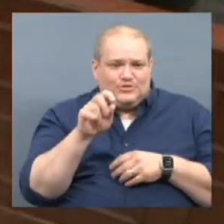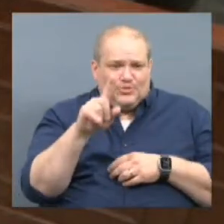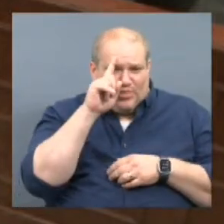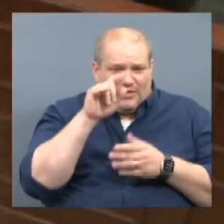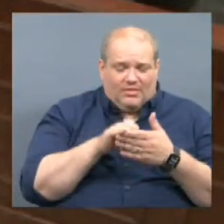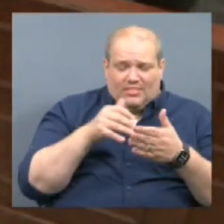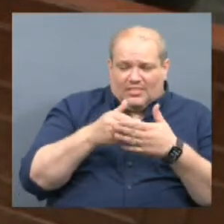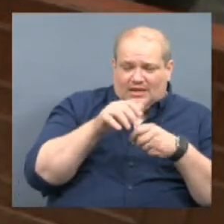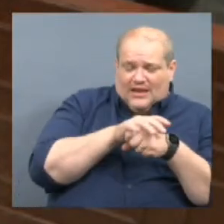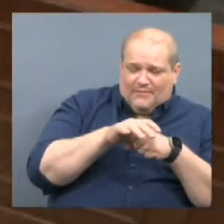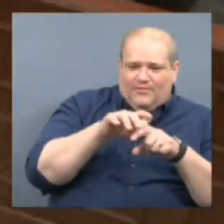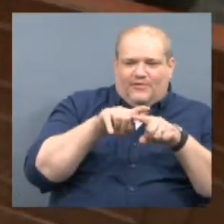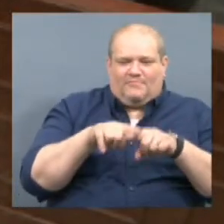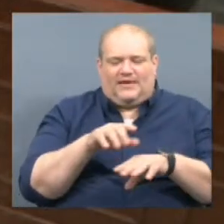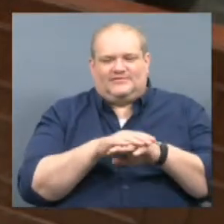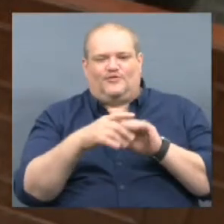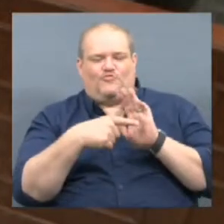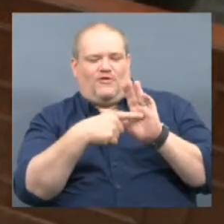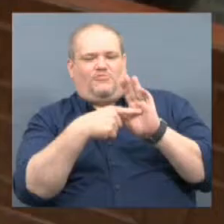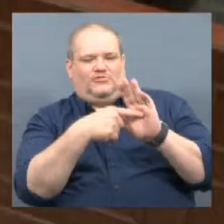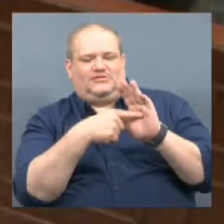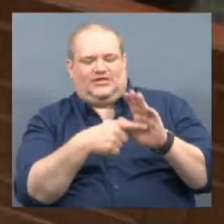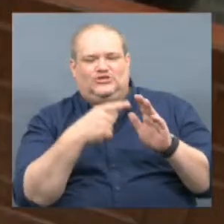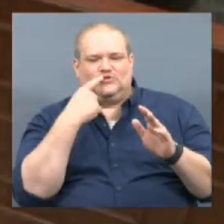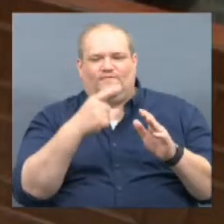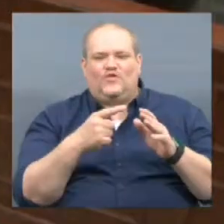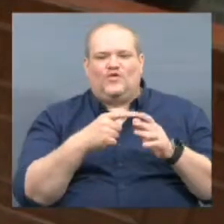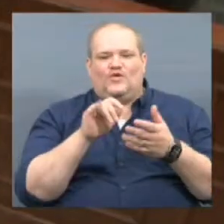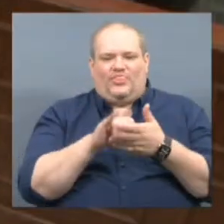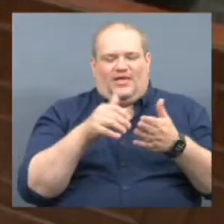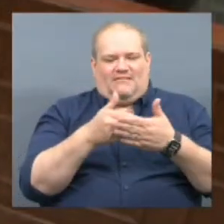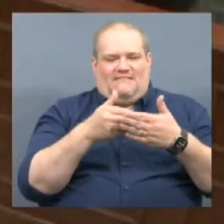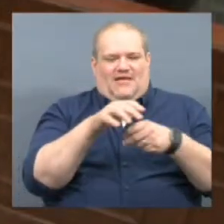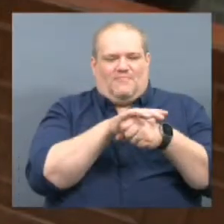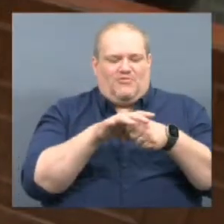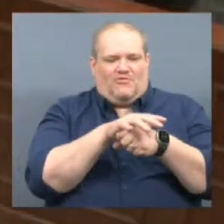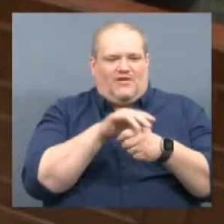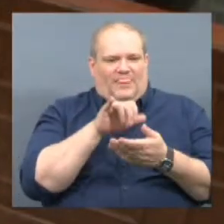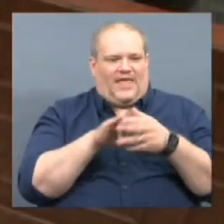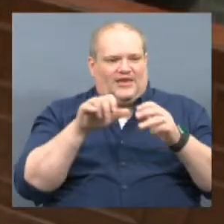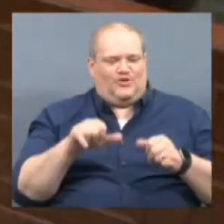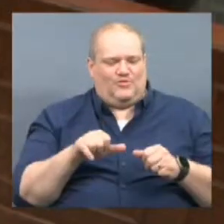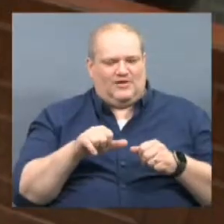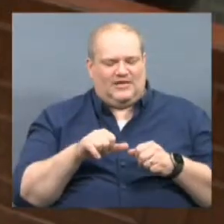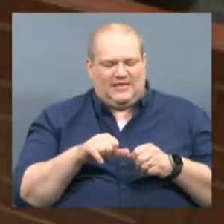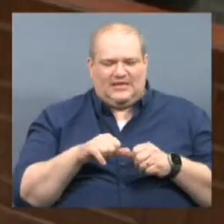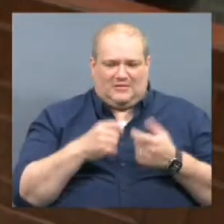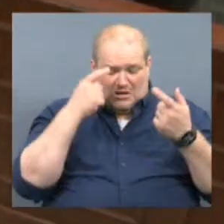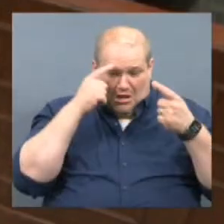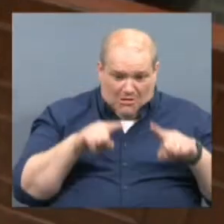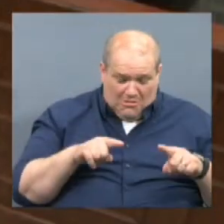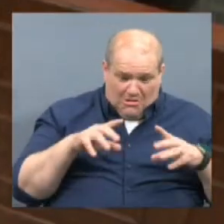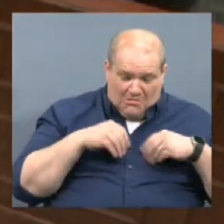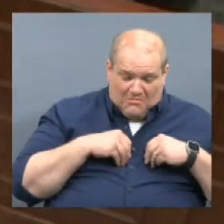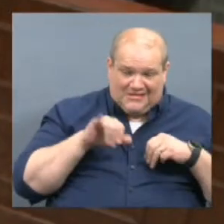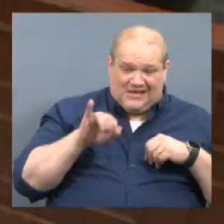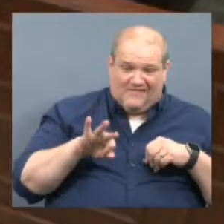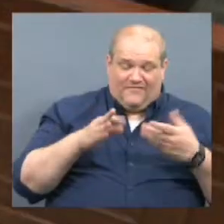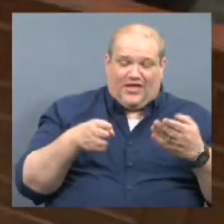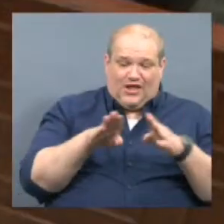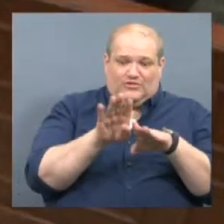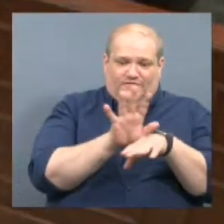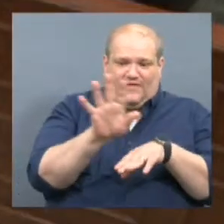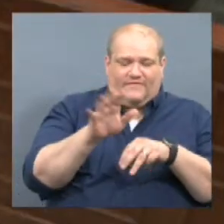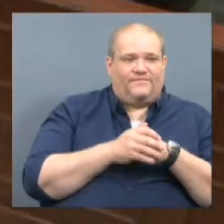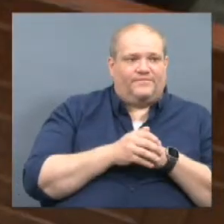think the neighborhood, or based upon your representation of the neighborhood, that you can kind of get with by them closing by 5?